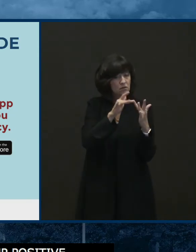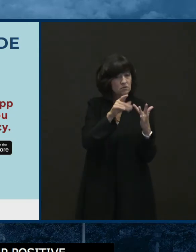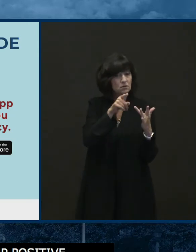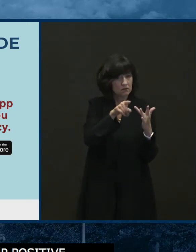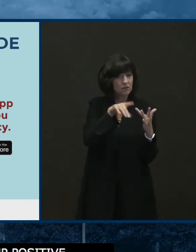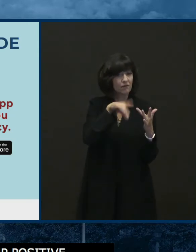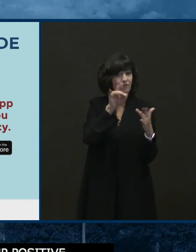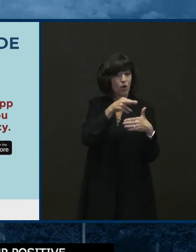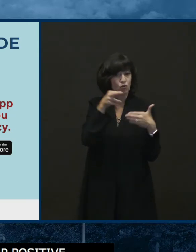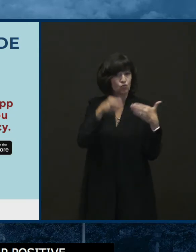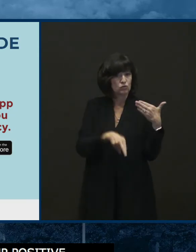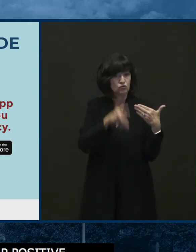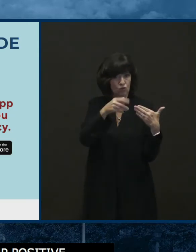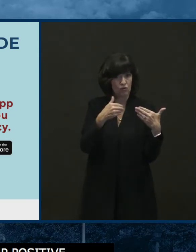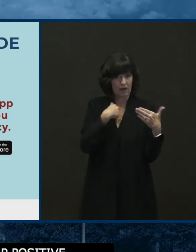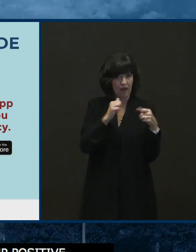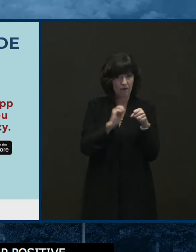trigger